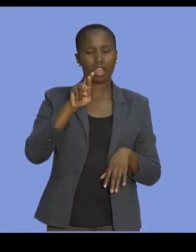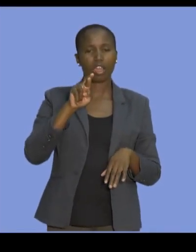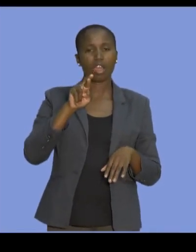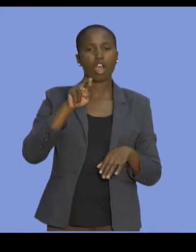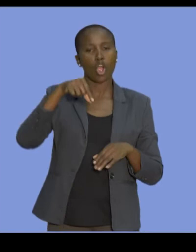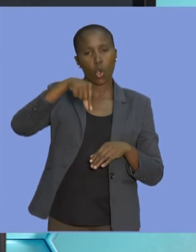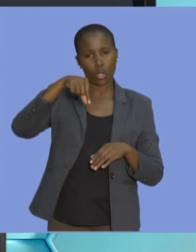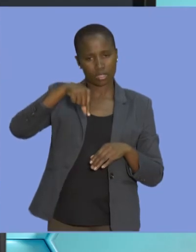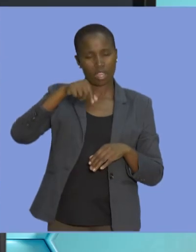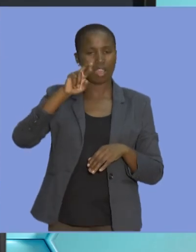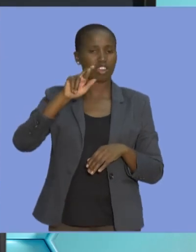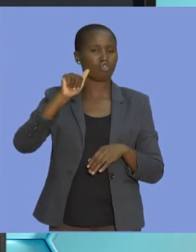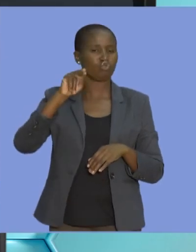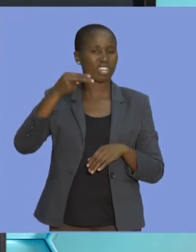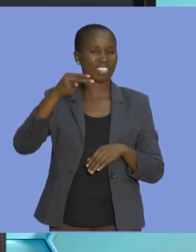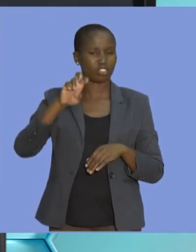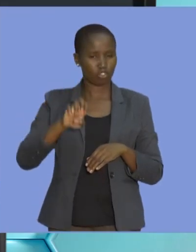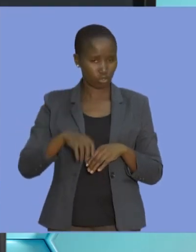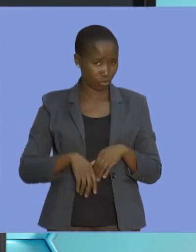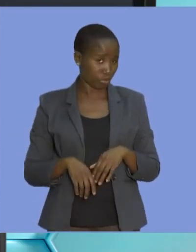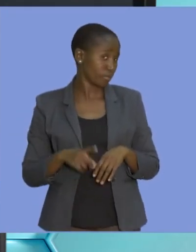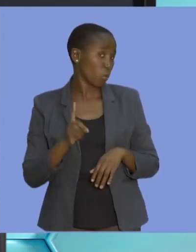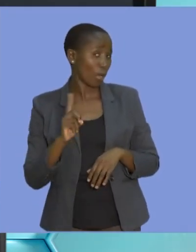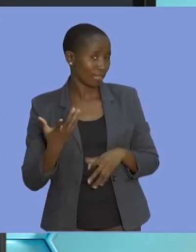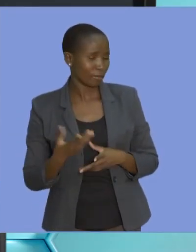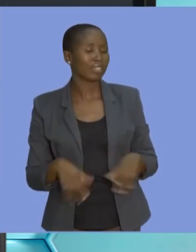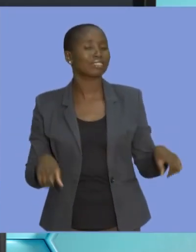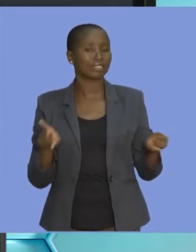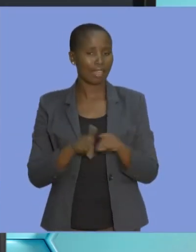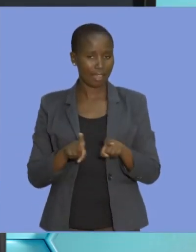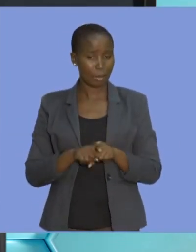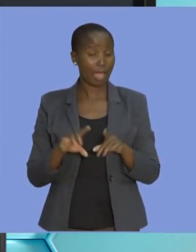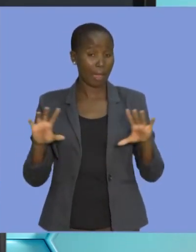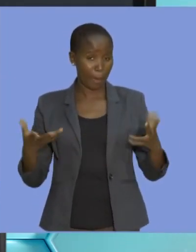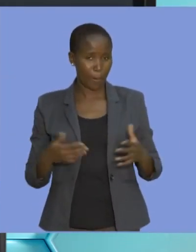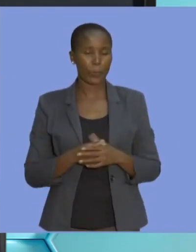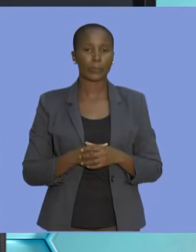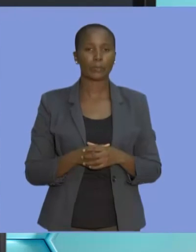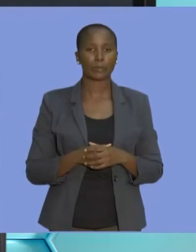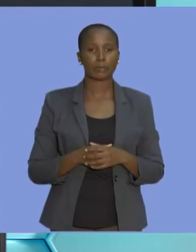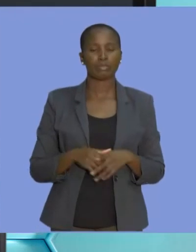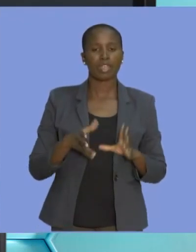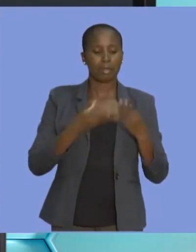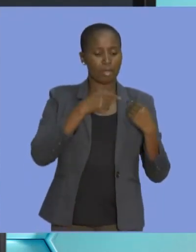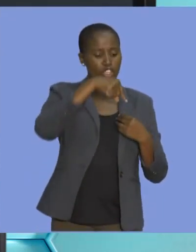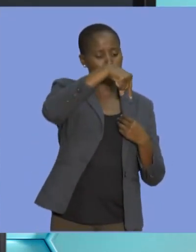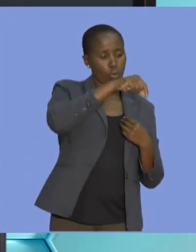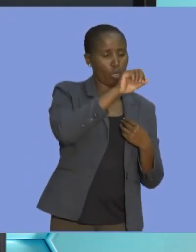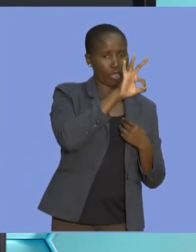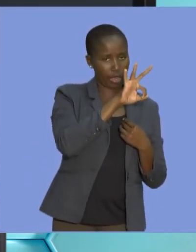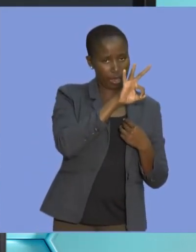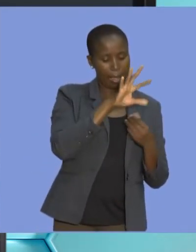semi-interquartile range. The interquartile range is Q3 minus